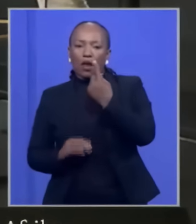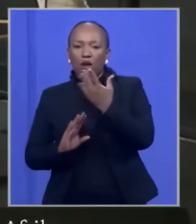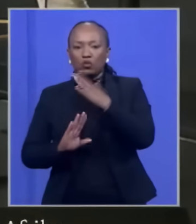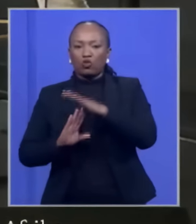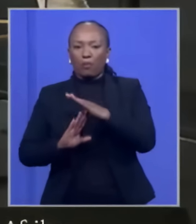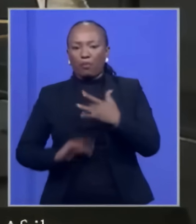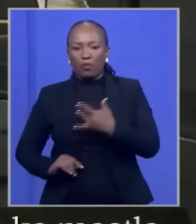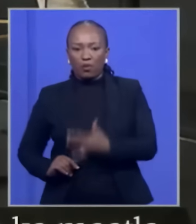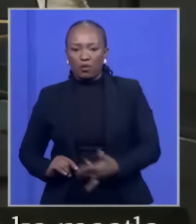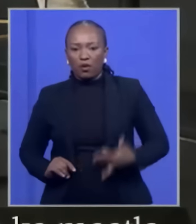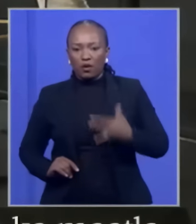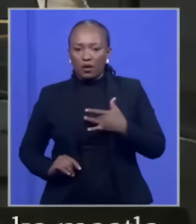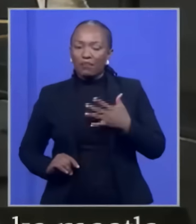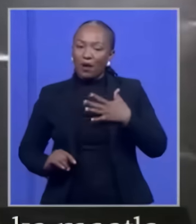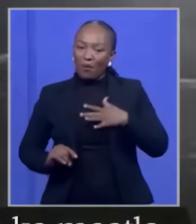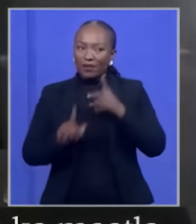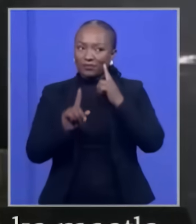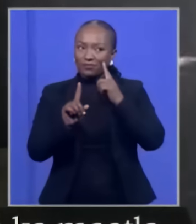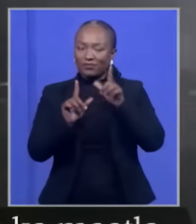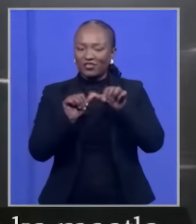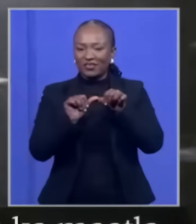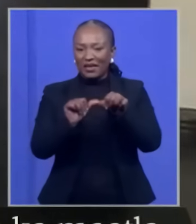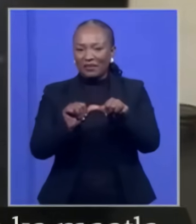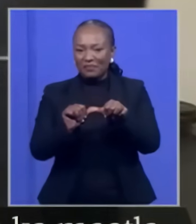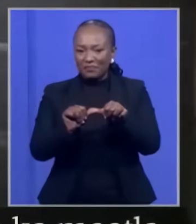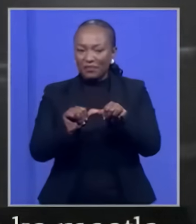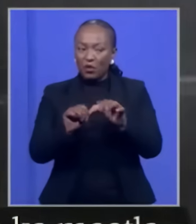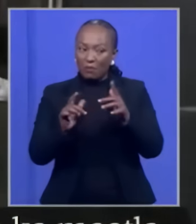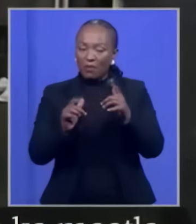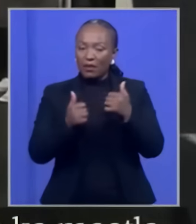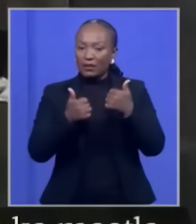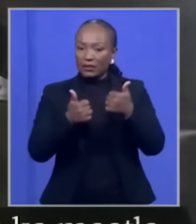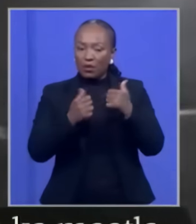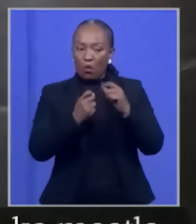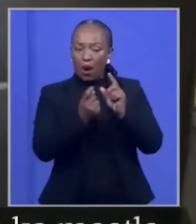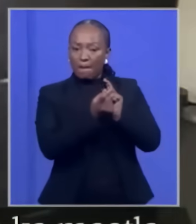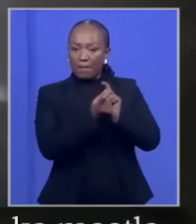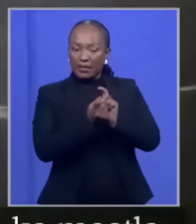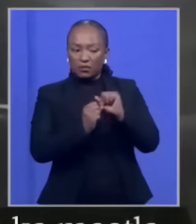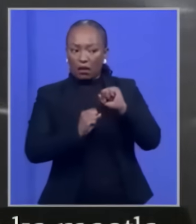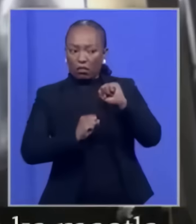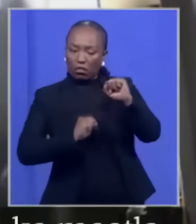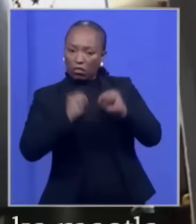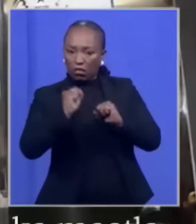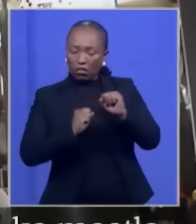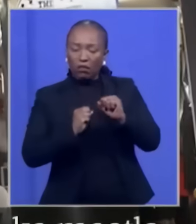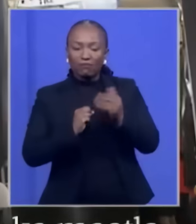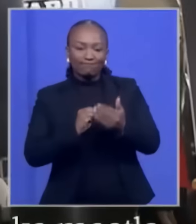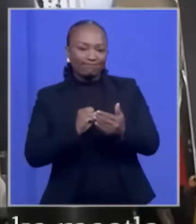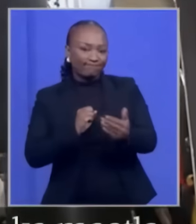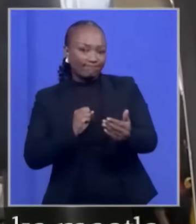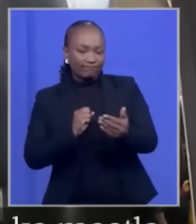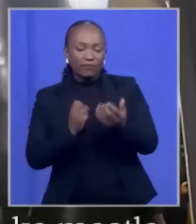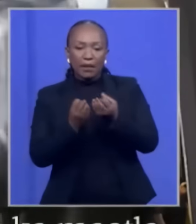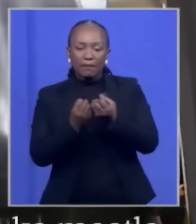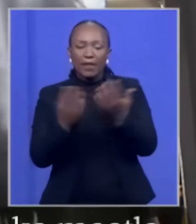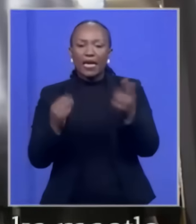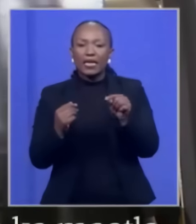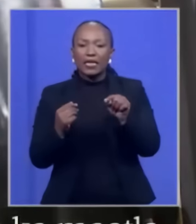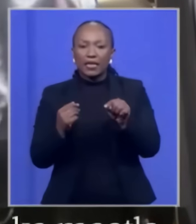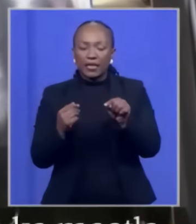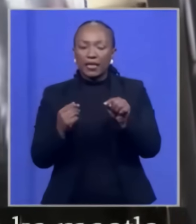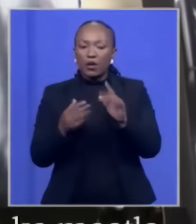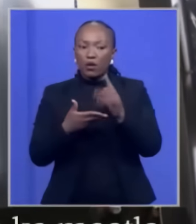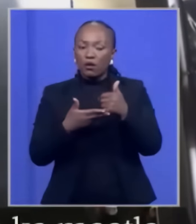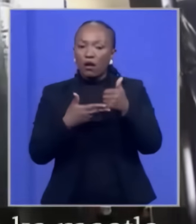number 1. So it's going to be a great fight. Dibapadi tša basadi di ikgweletše lefelo le polokego papading e gomme bontši bo tla hwetša thušo